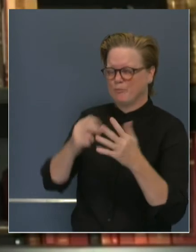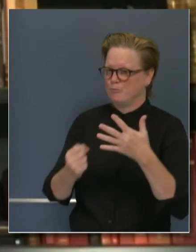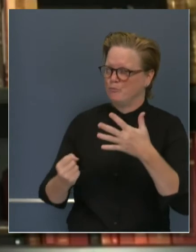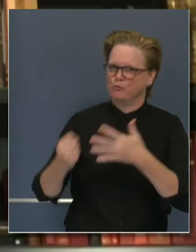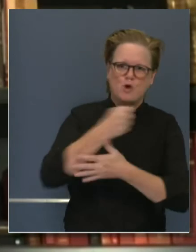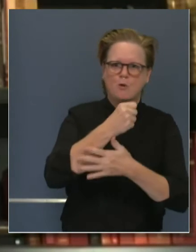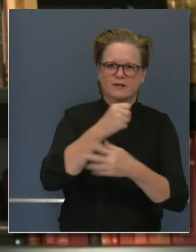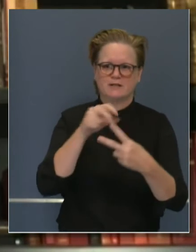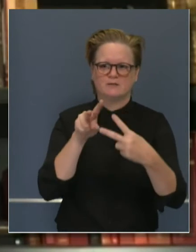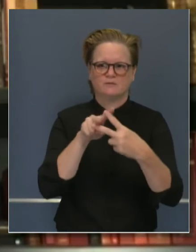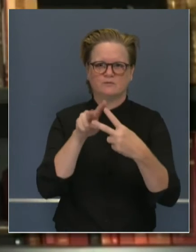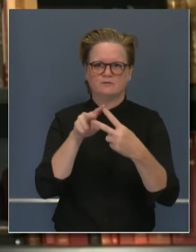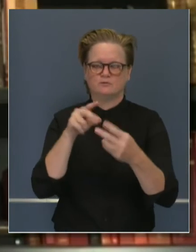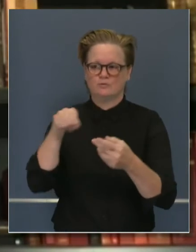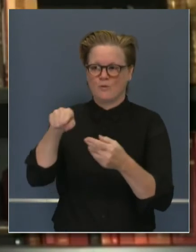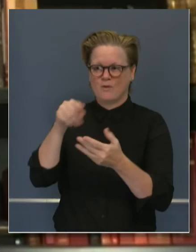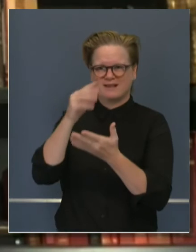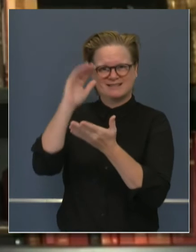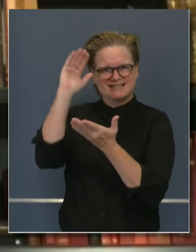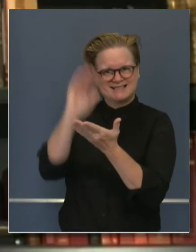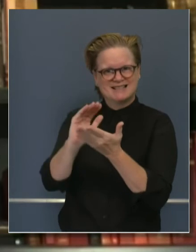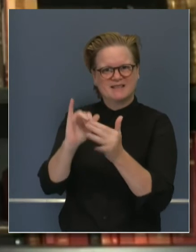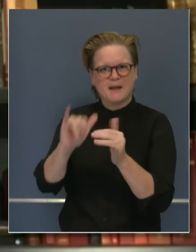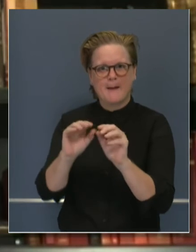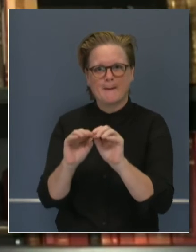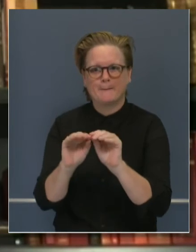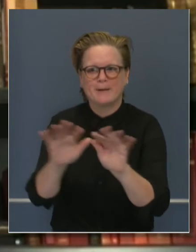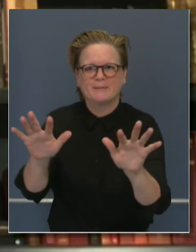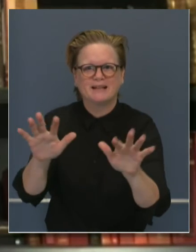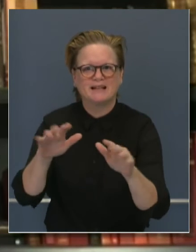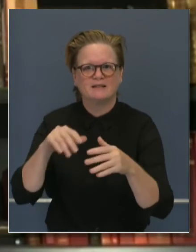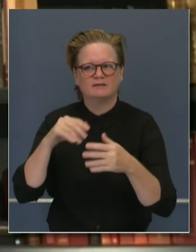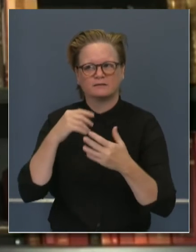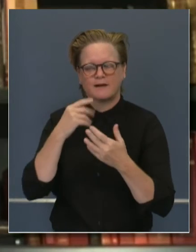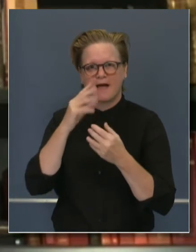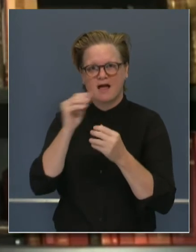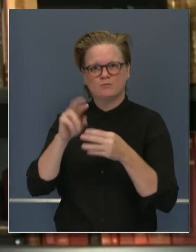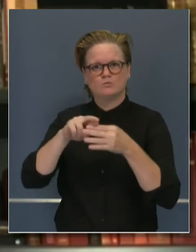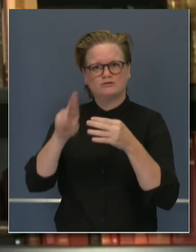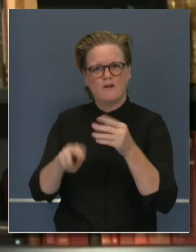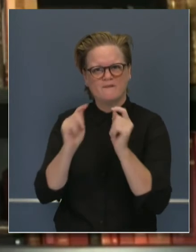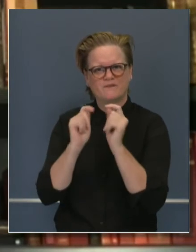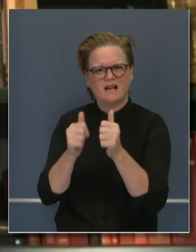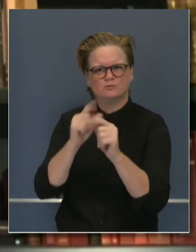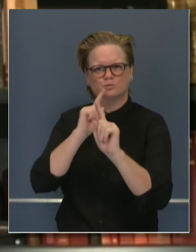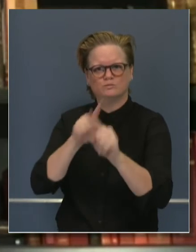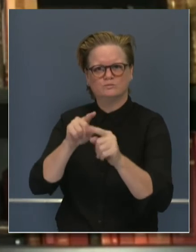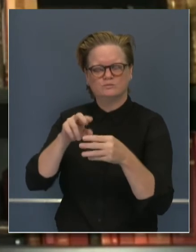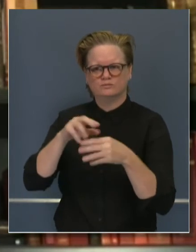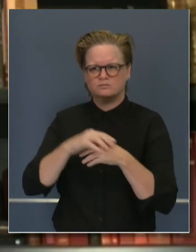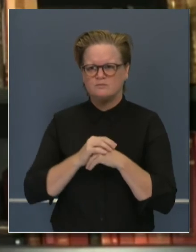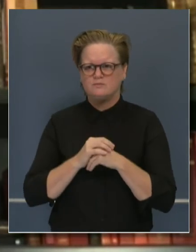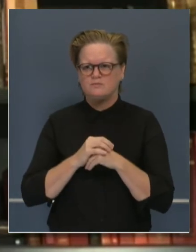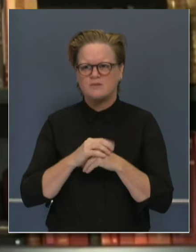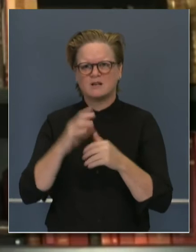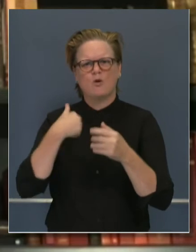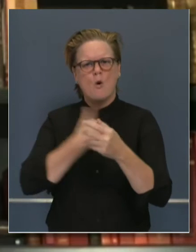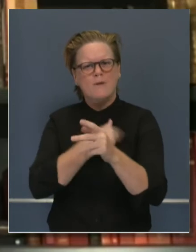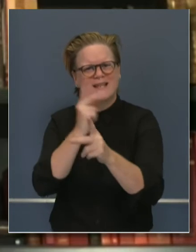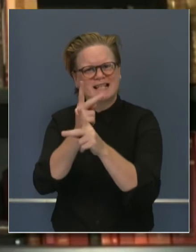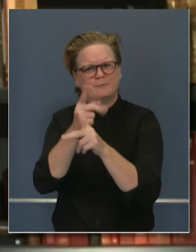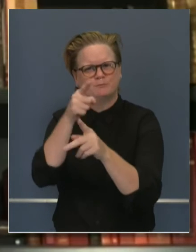time. We will maintain our engagement, and not only with you on a consistent basis,